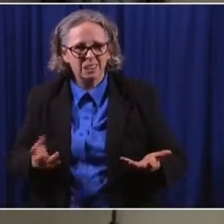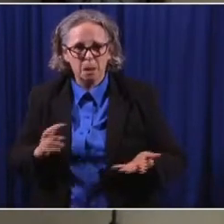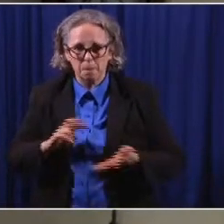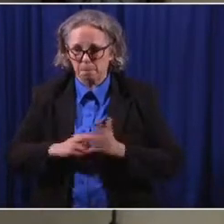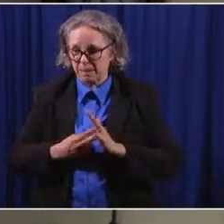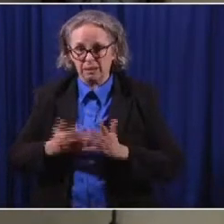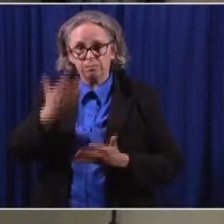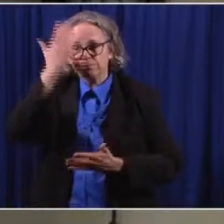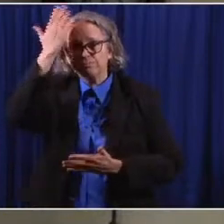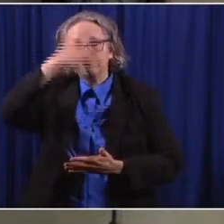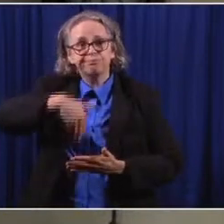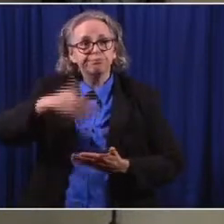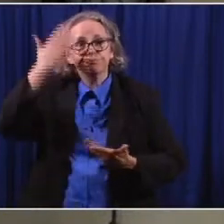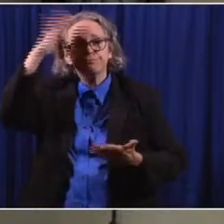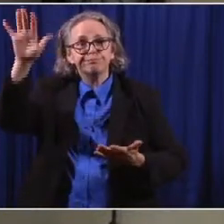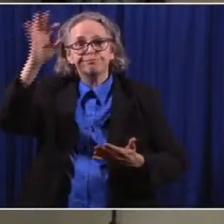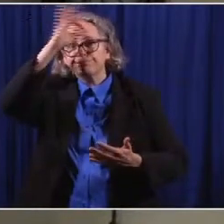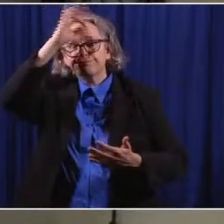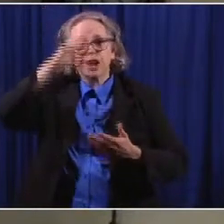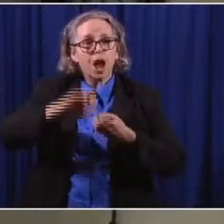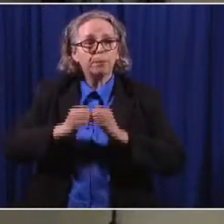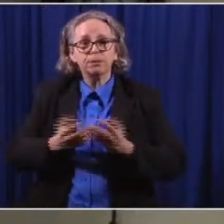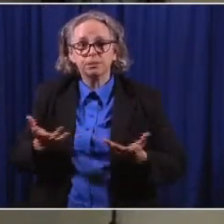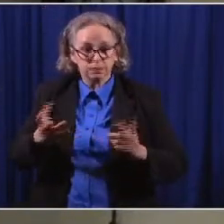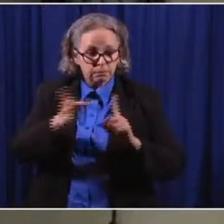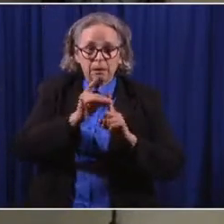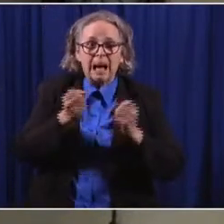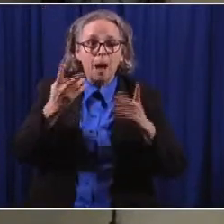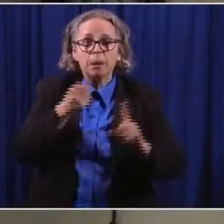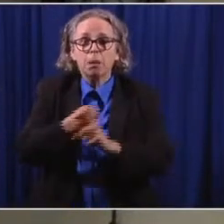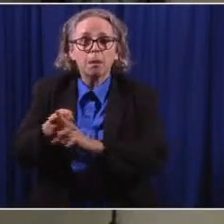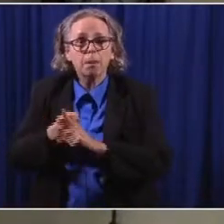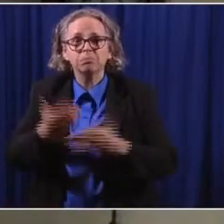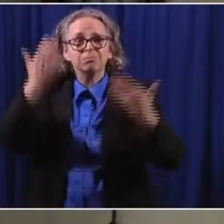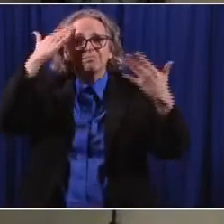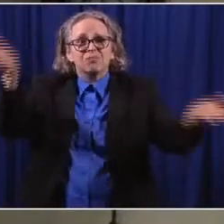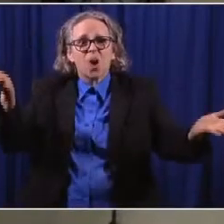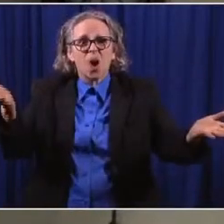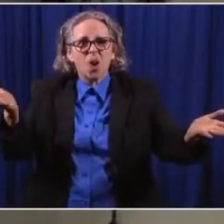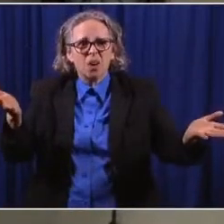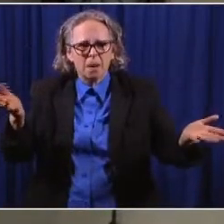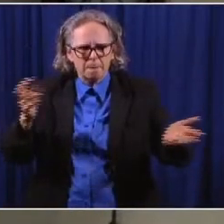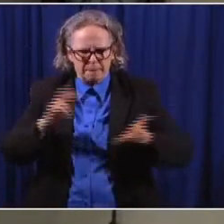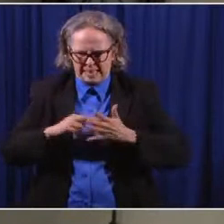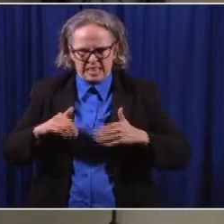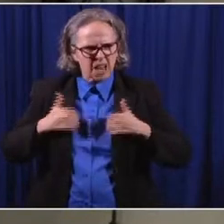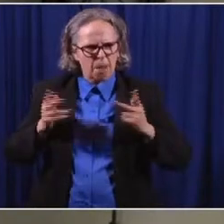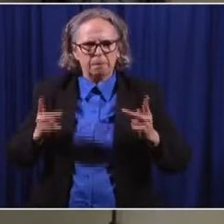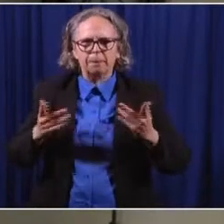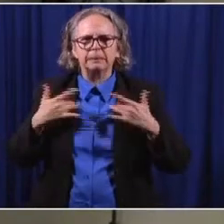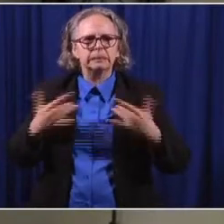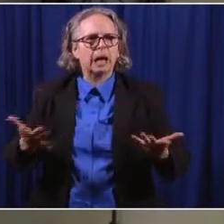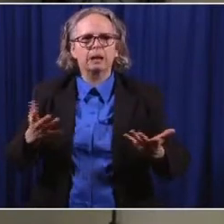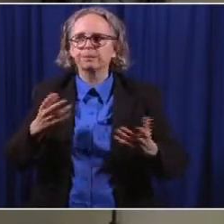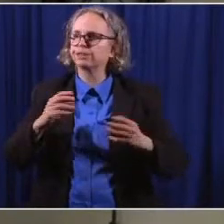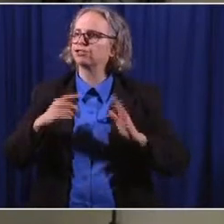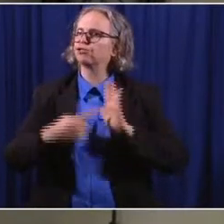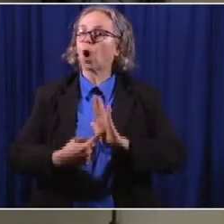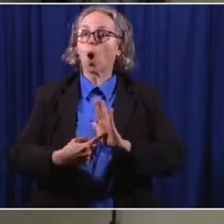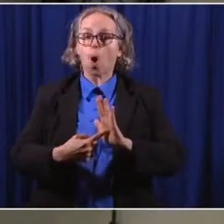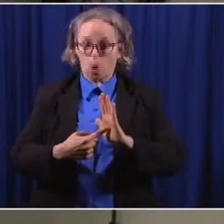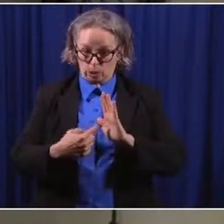cases because, you know, that age group, many of them have no symptoms. So I think you're right on both counts.